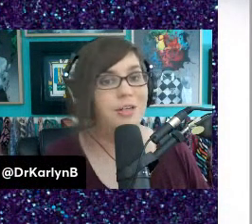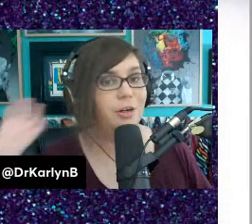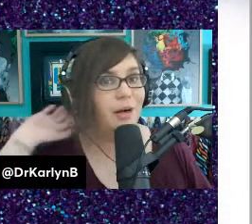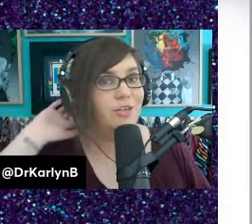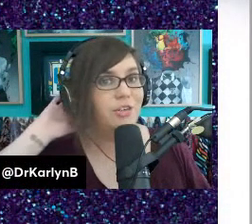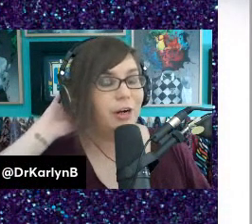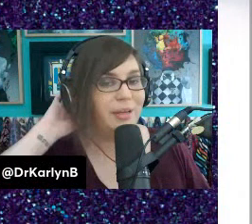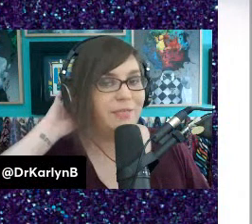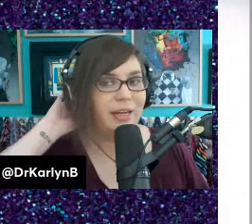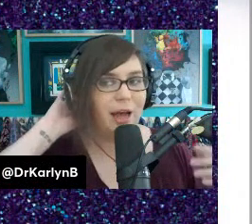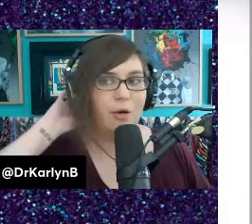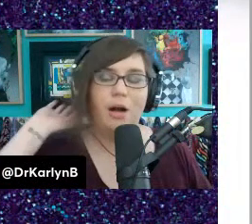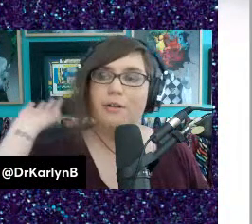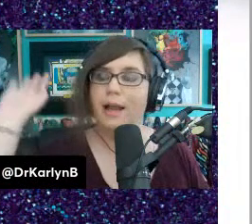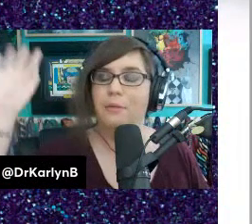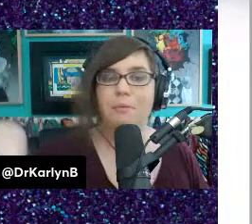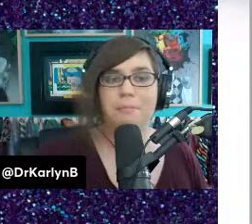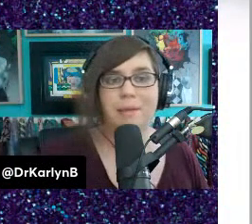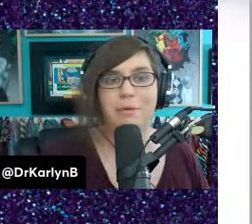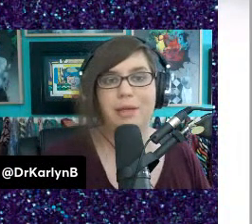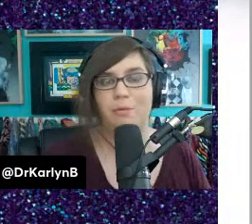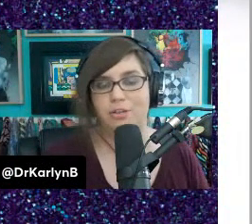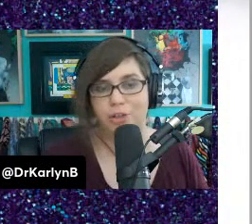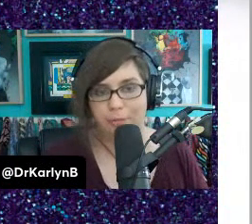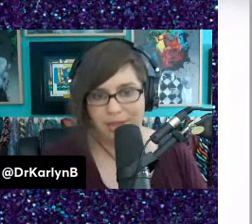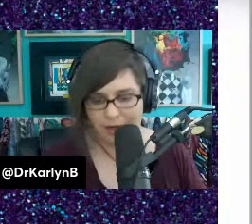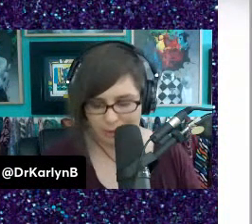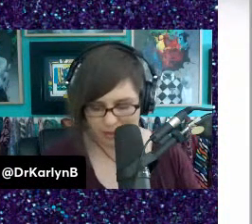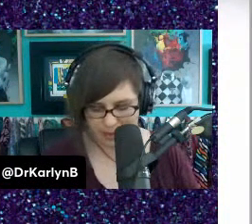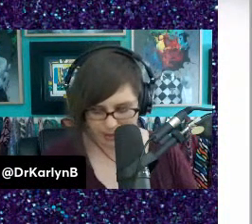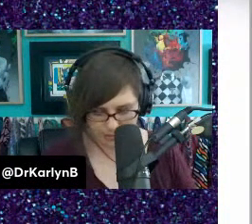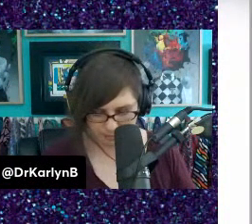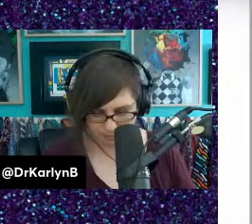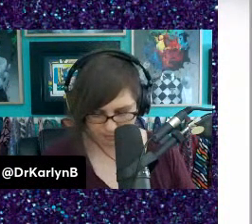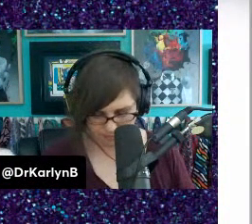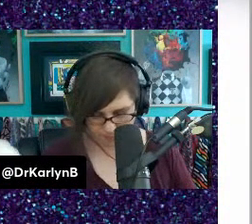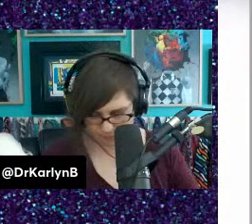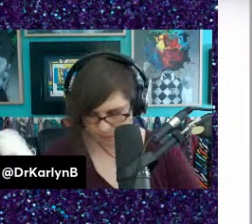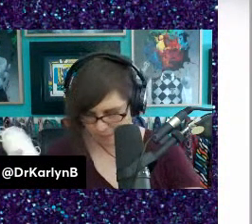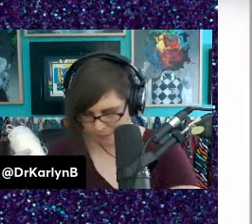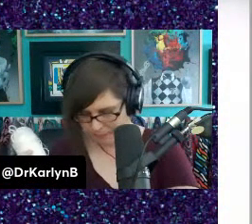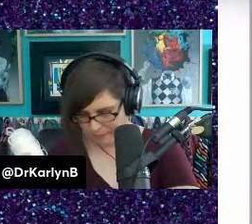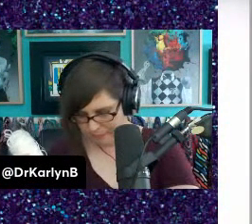Oh, we should have watched Jeremy's video. All right, well, maybe we can watch Jeremy's video at the end.